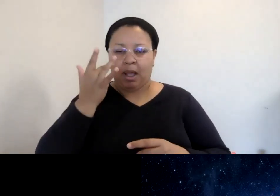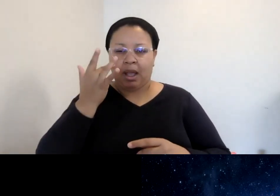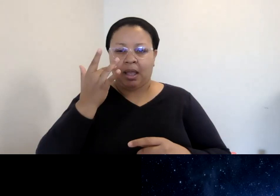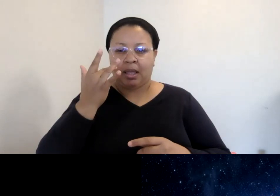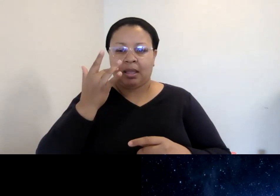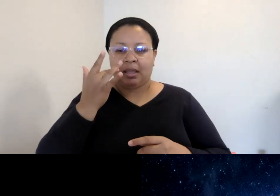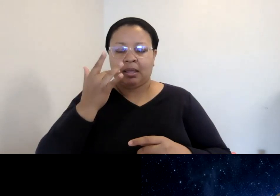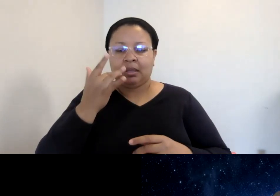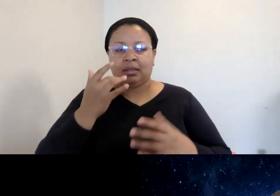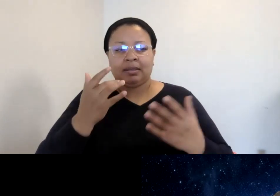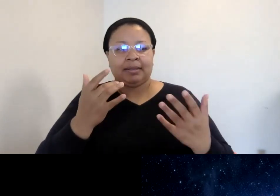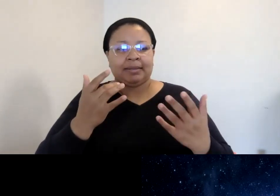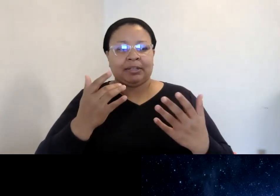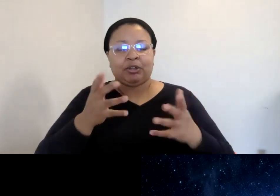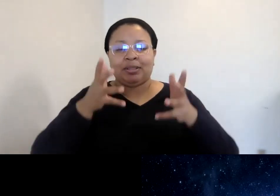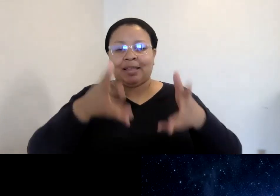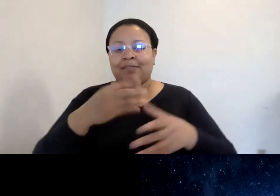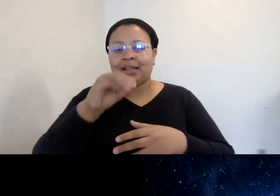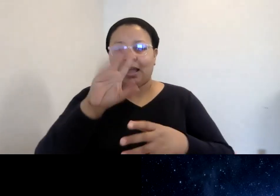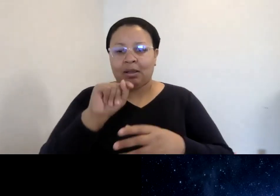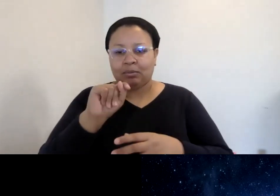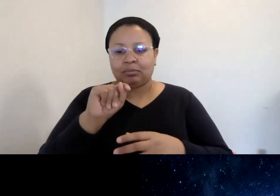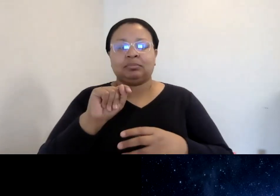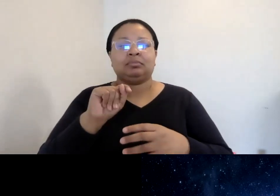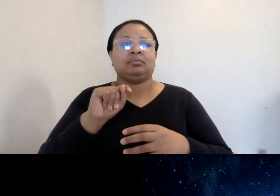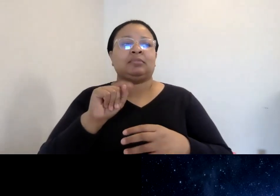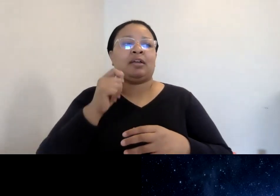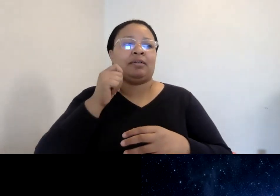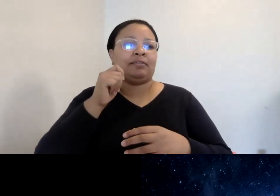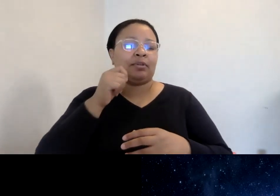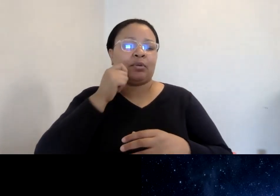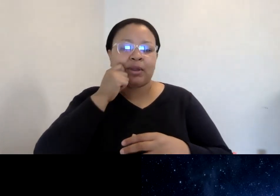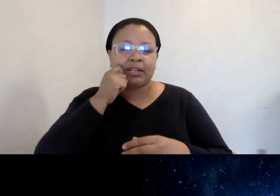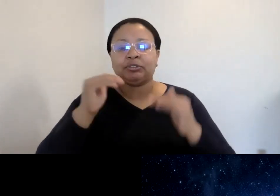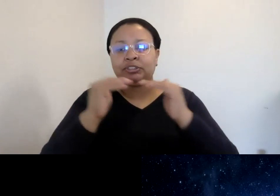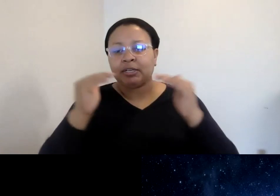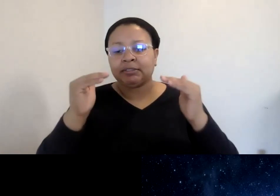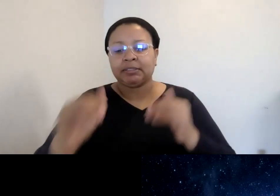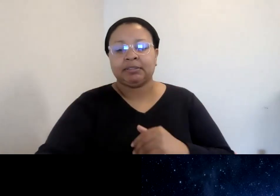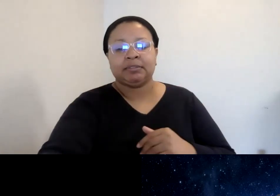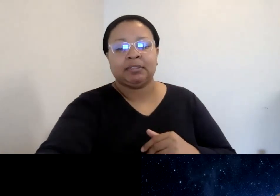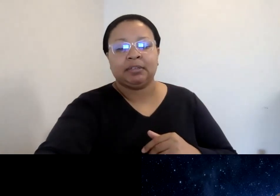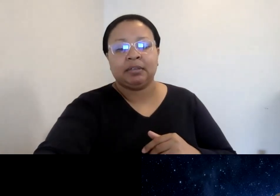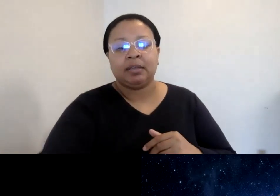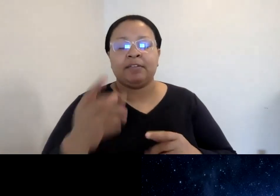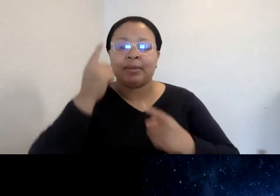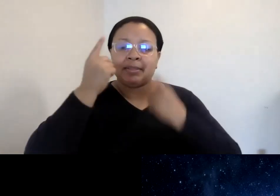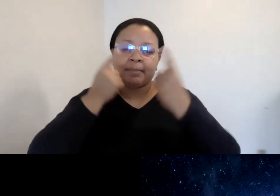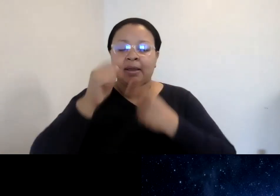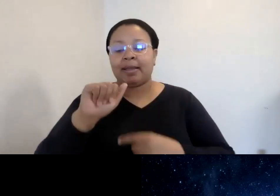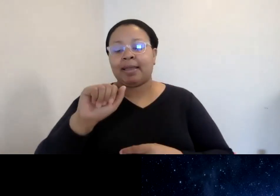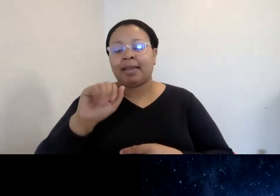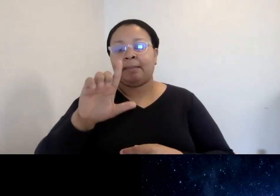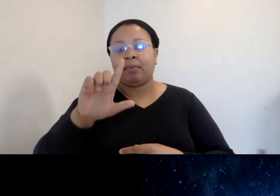from racial justice spaces. And that has a lot to do with, like that historical correlation between ableism and